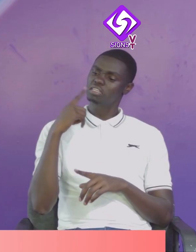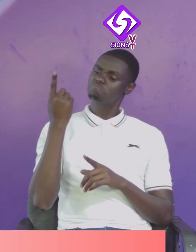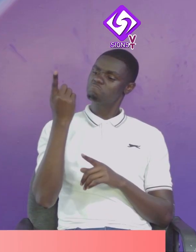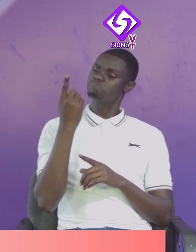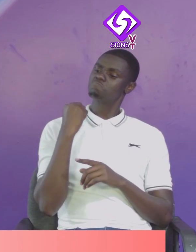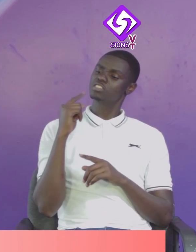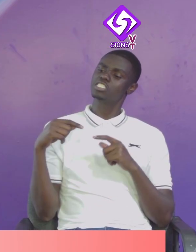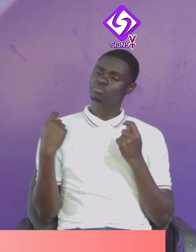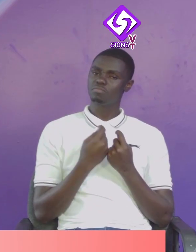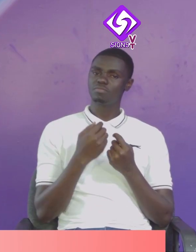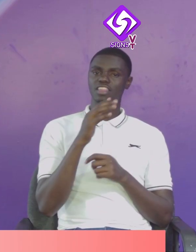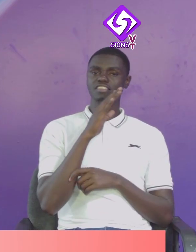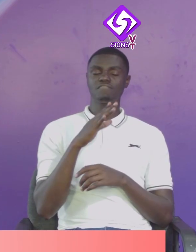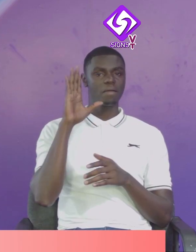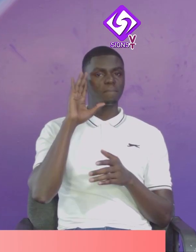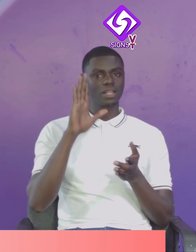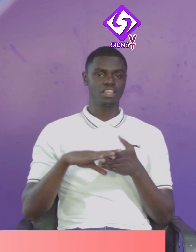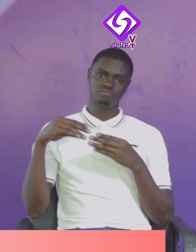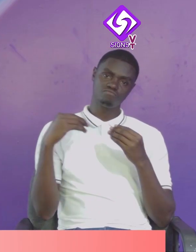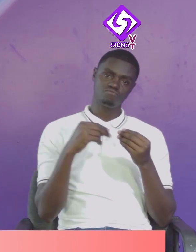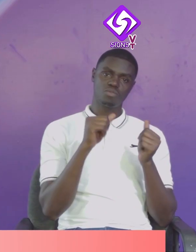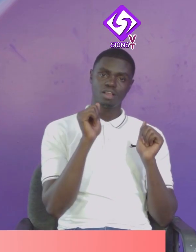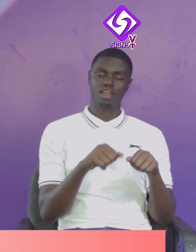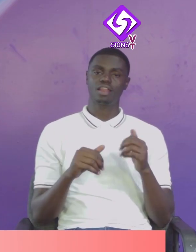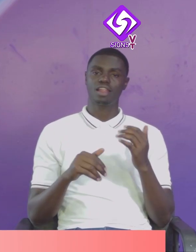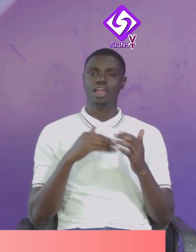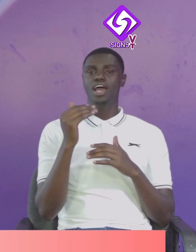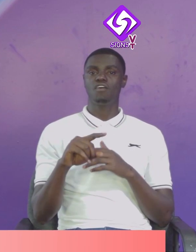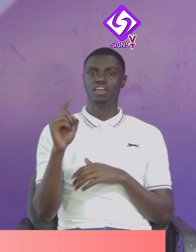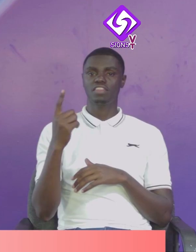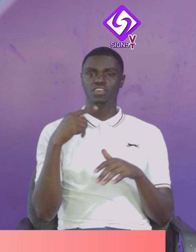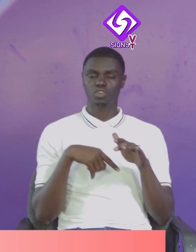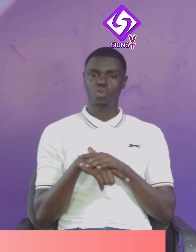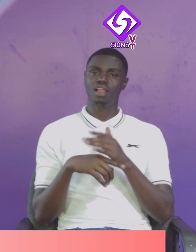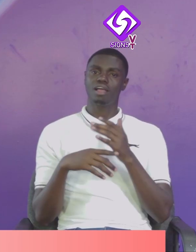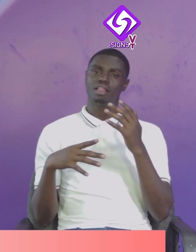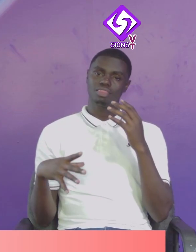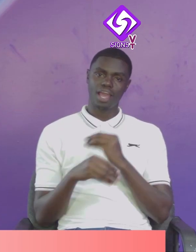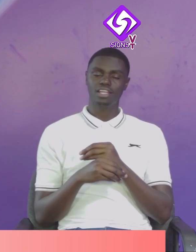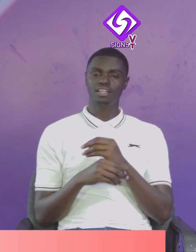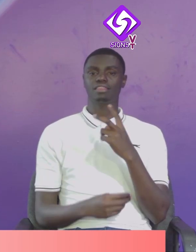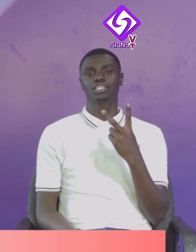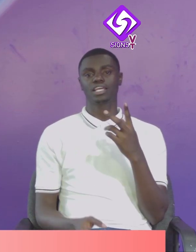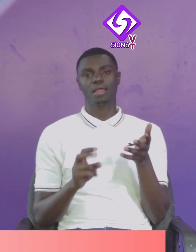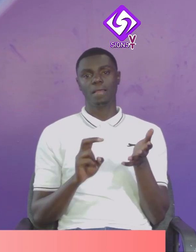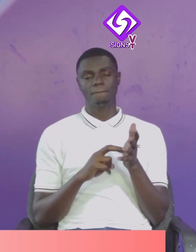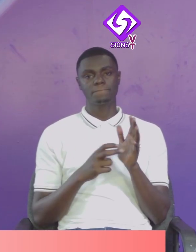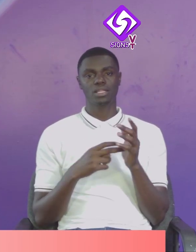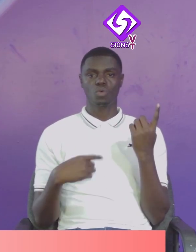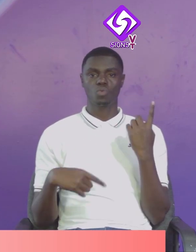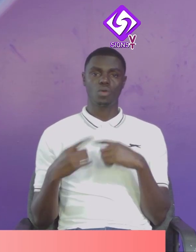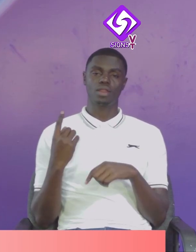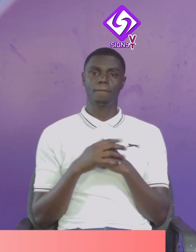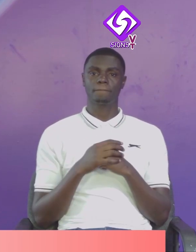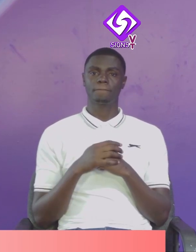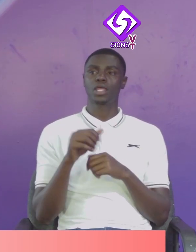we are going to beat Portugal. But after the first goal, they managed to add the second one, knowing that we are winning this game. And on